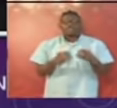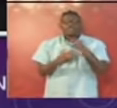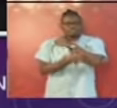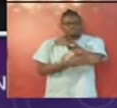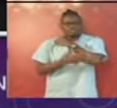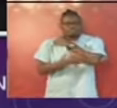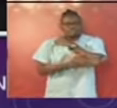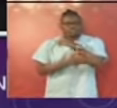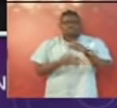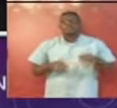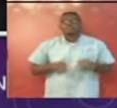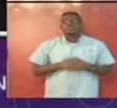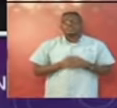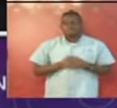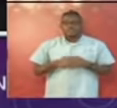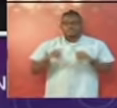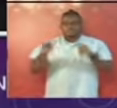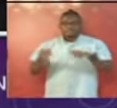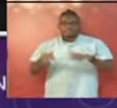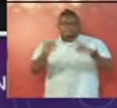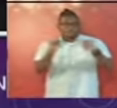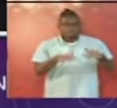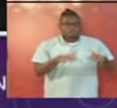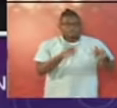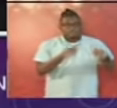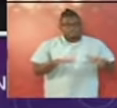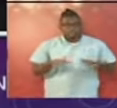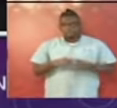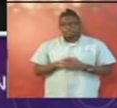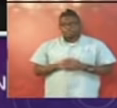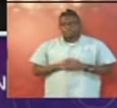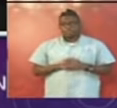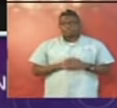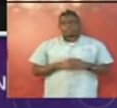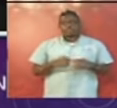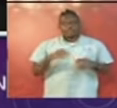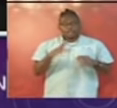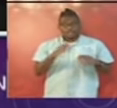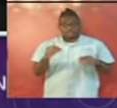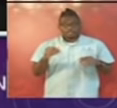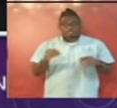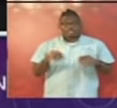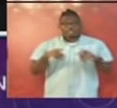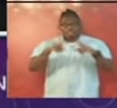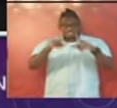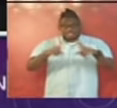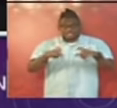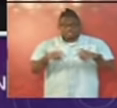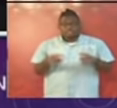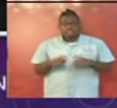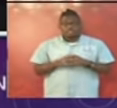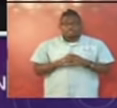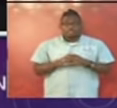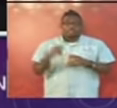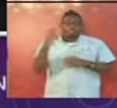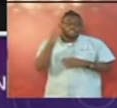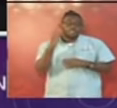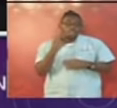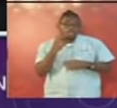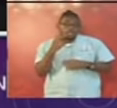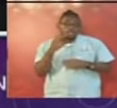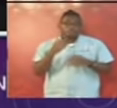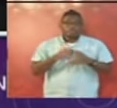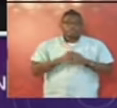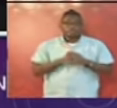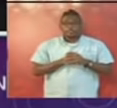or ultrasounds of the breast, and screening for cervical cancer. As we know, pap smears have been found to detect cancer